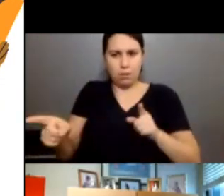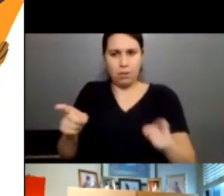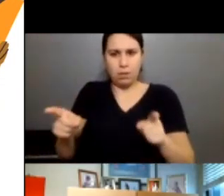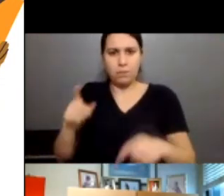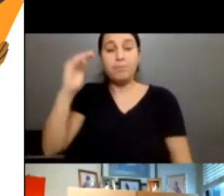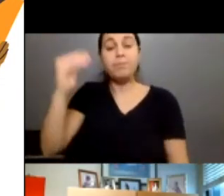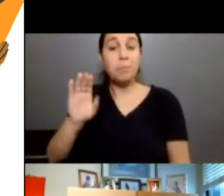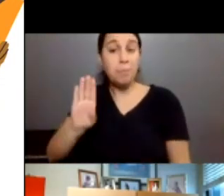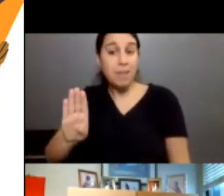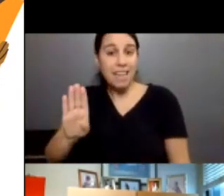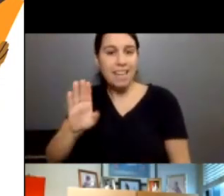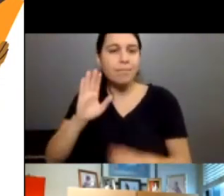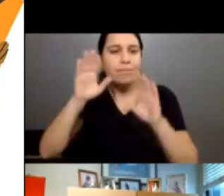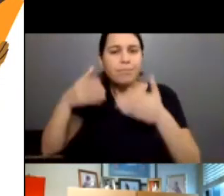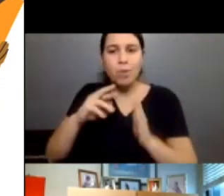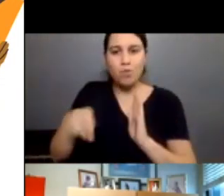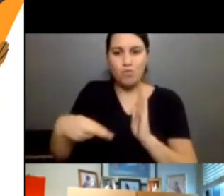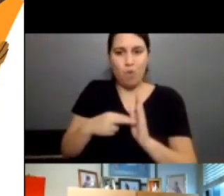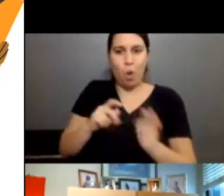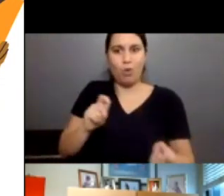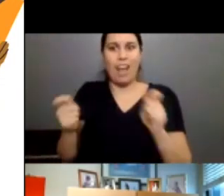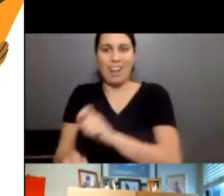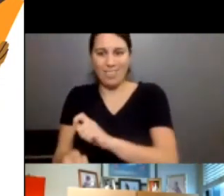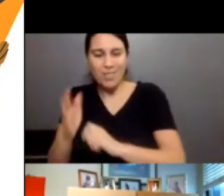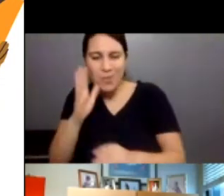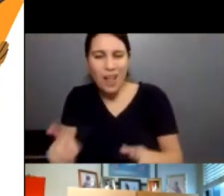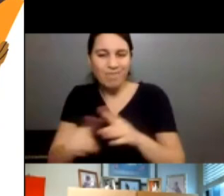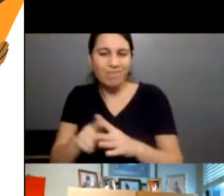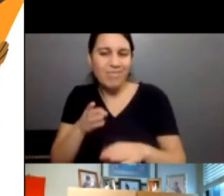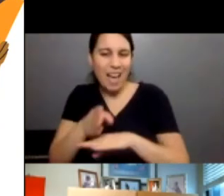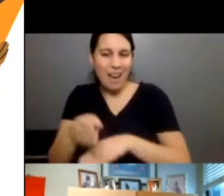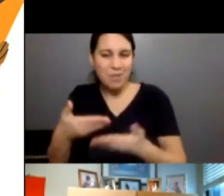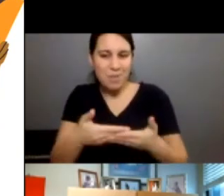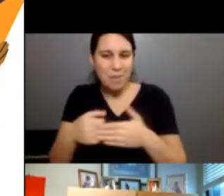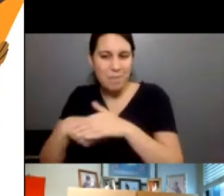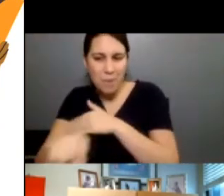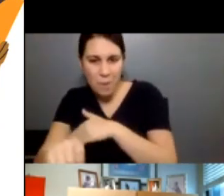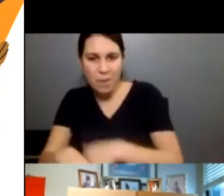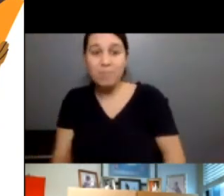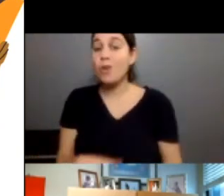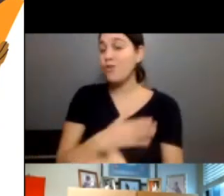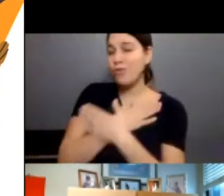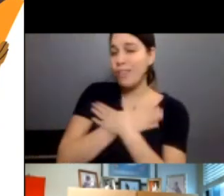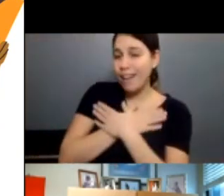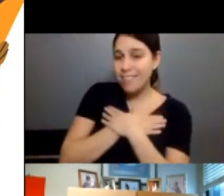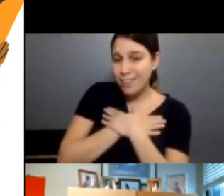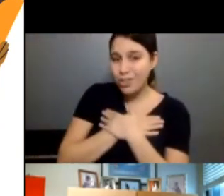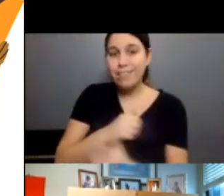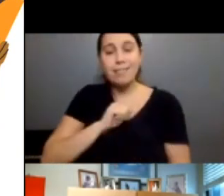focuses on role changes that's going to come up after the baby arrives, relaxation, and